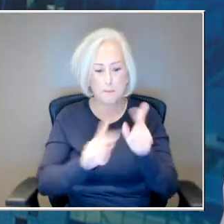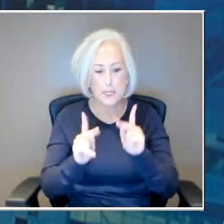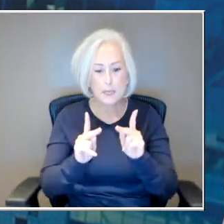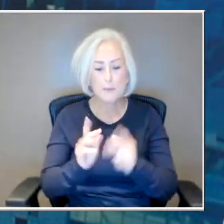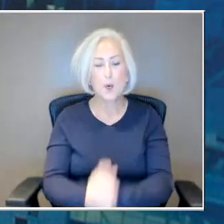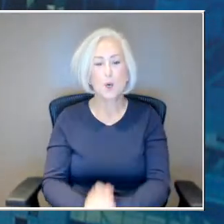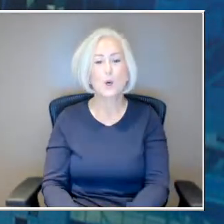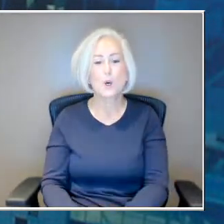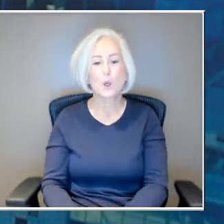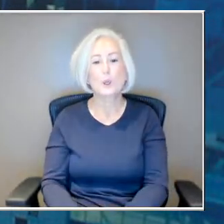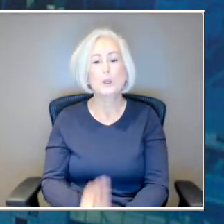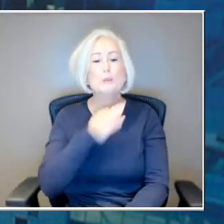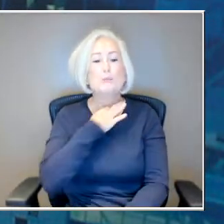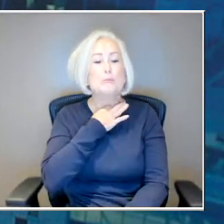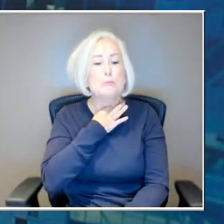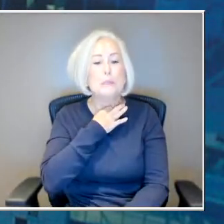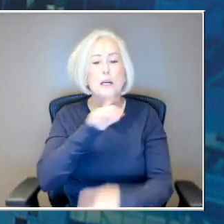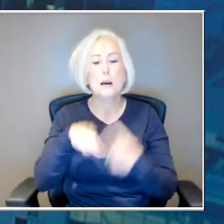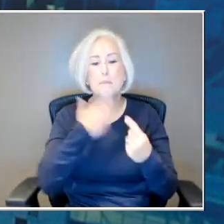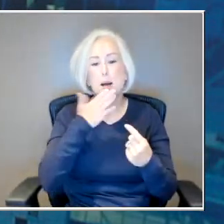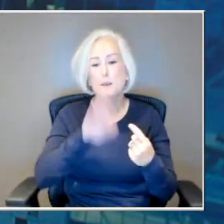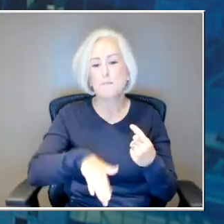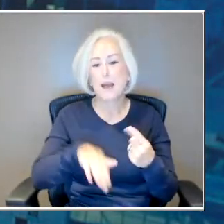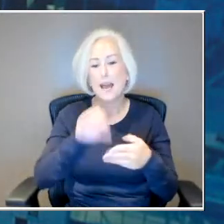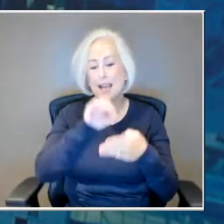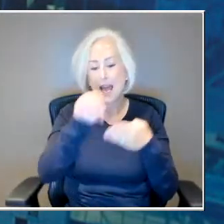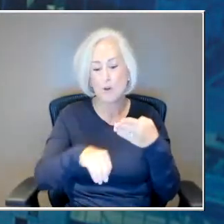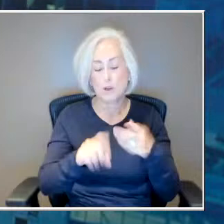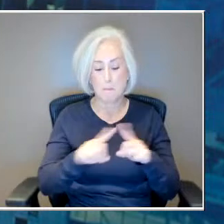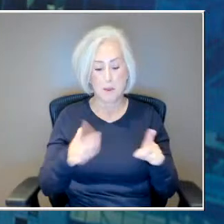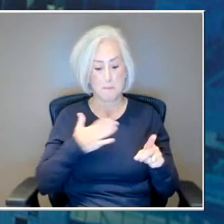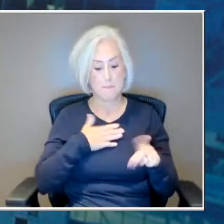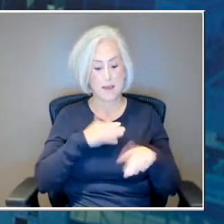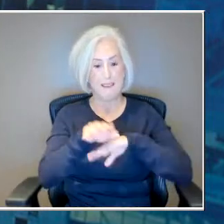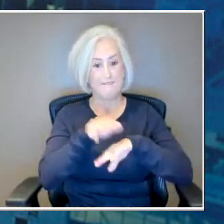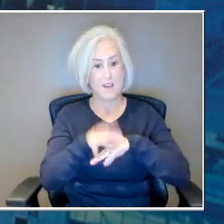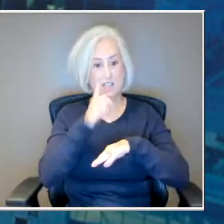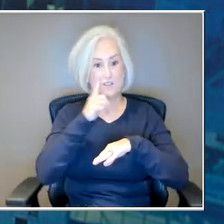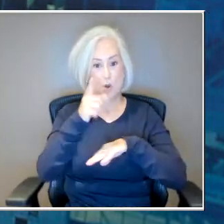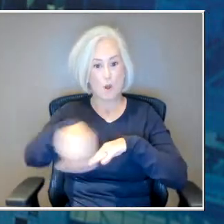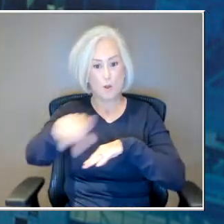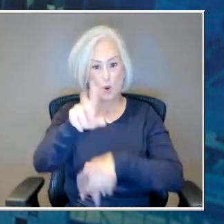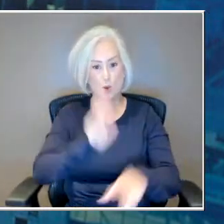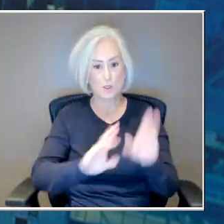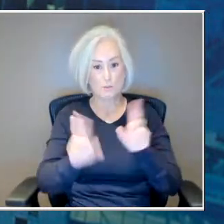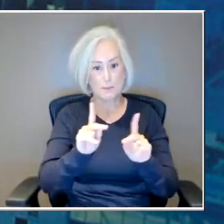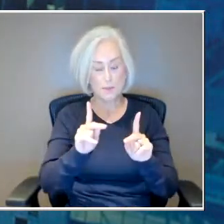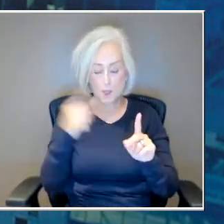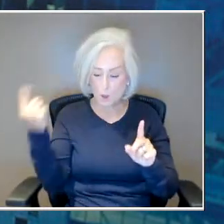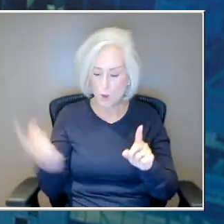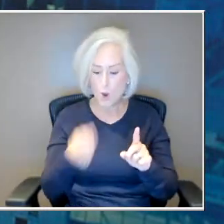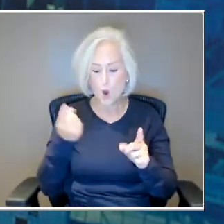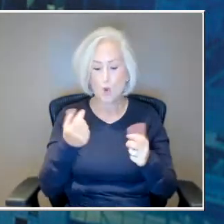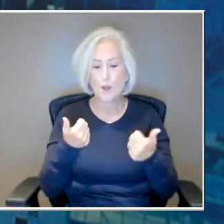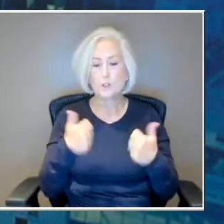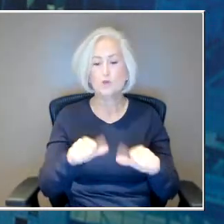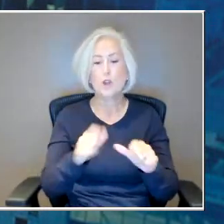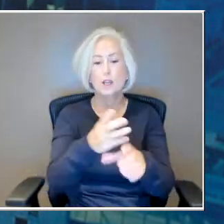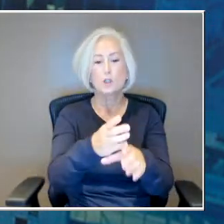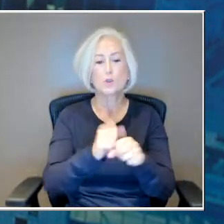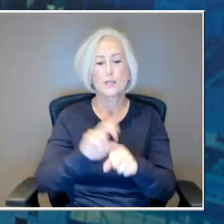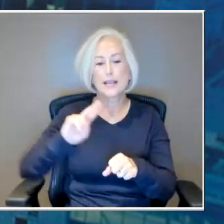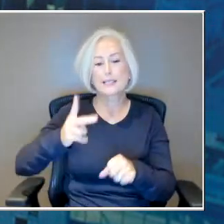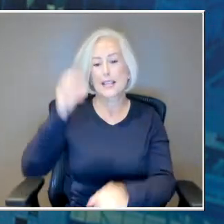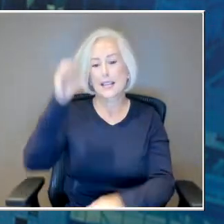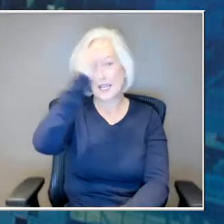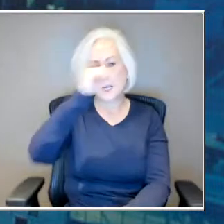questions about bad outcomes. My biggest advice for these patients is always try to seek a second opinion from the expert. In KU,